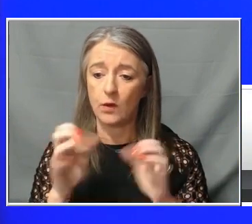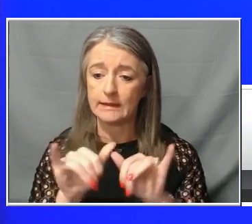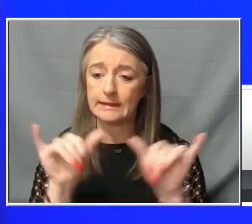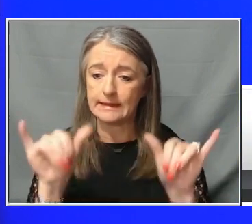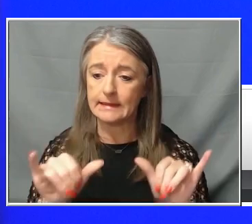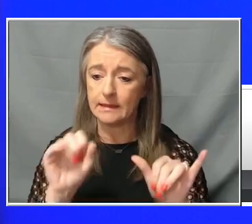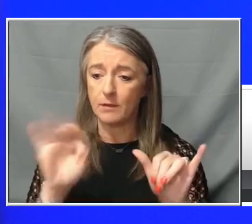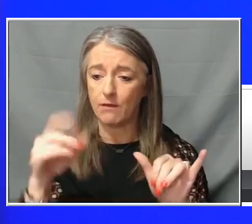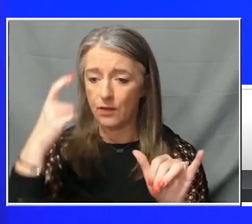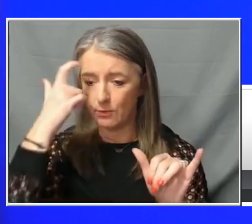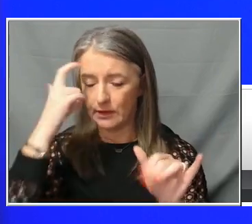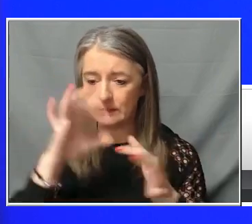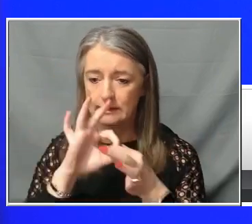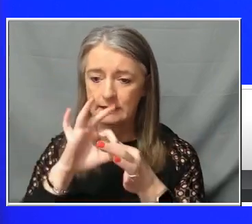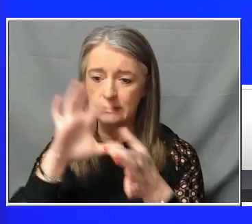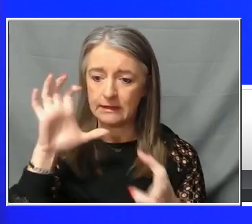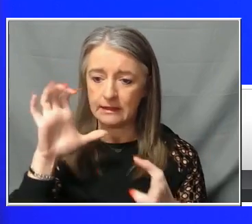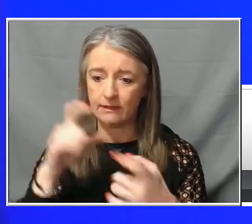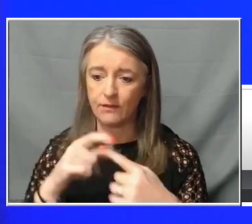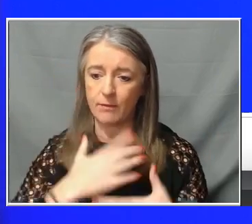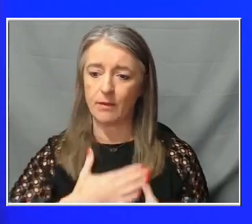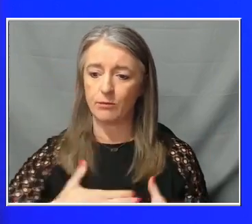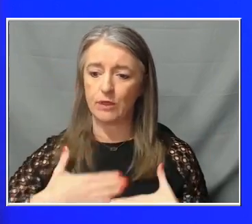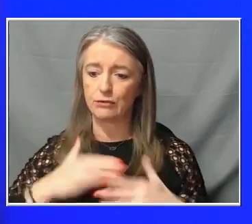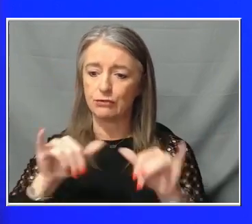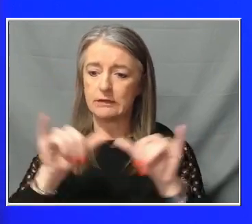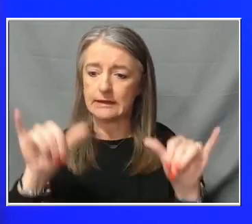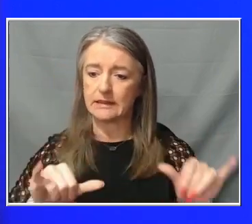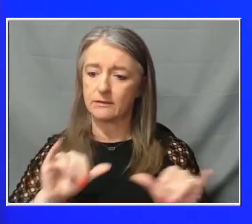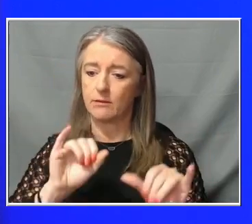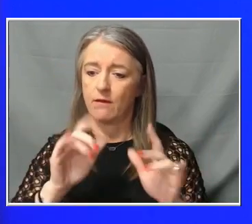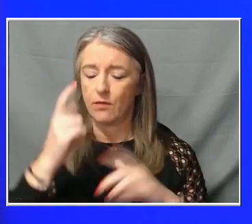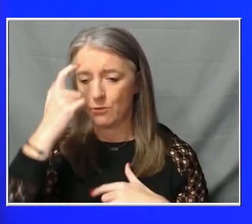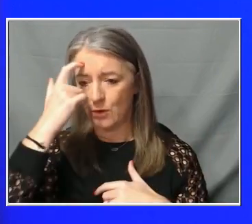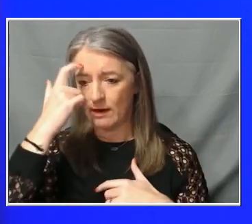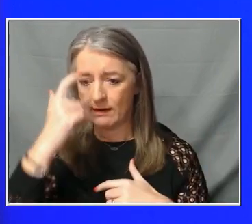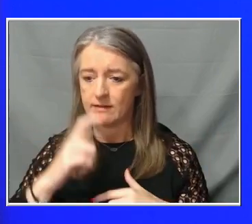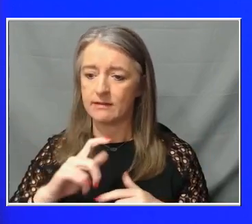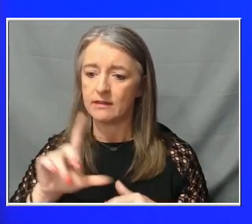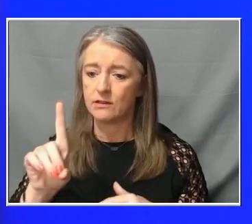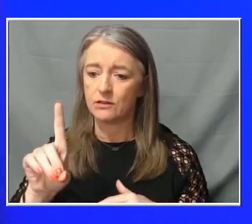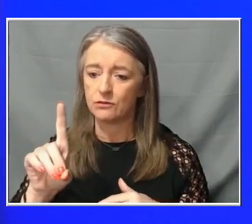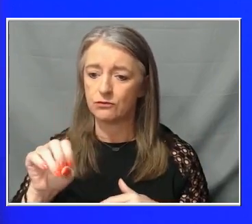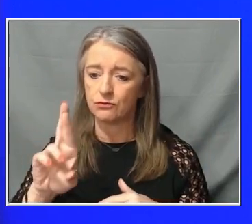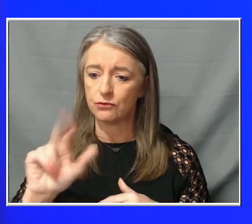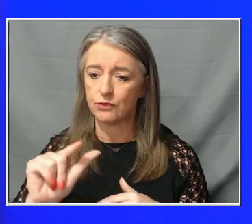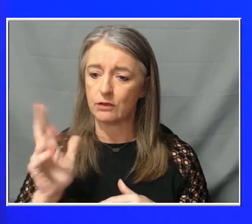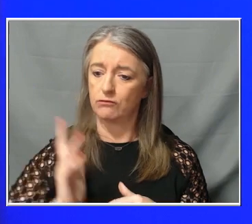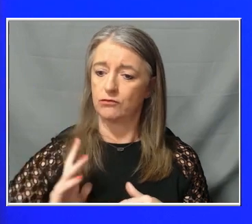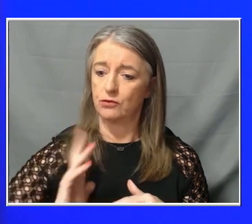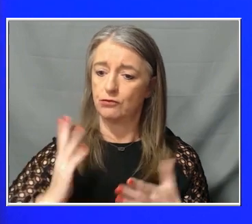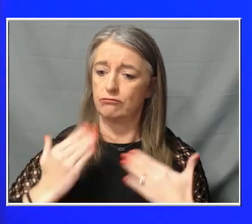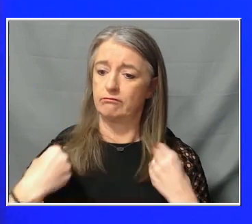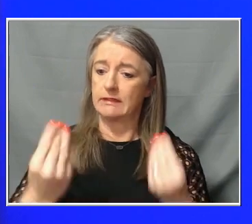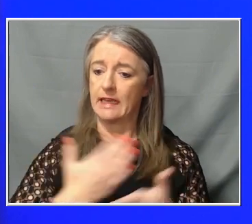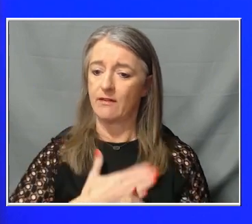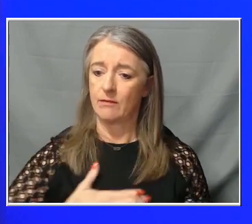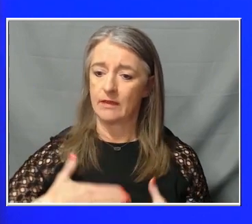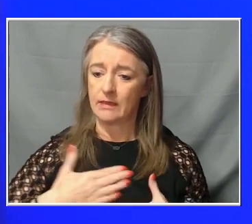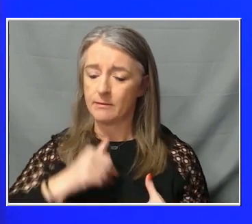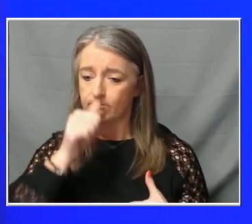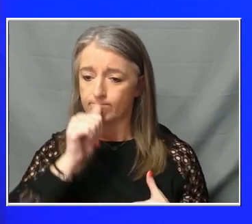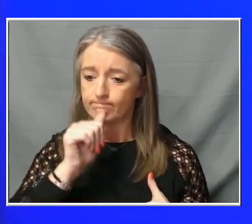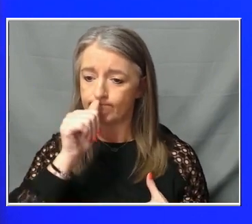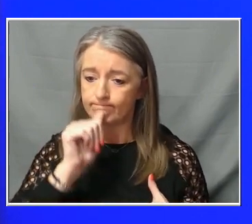and it's disconnected from the pleasure system of the brain. And so a drug that used to give you pleasure, as you become tolerant, you may